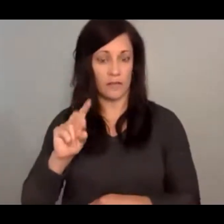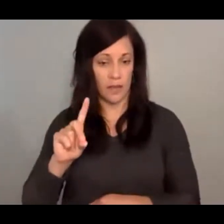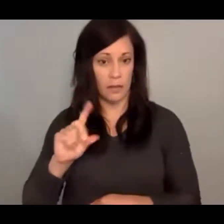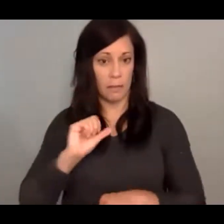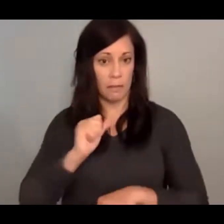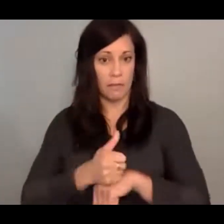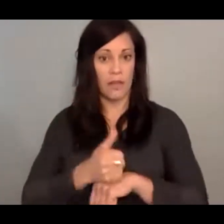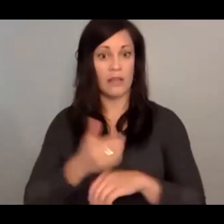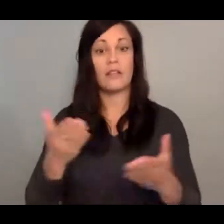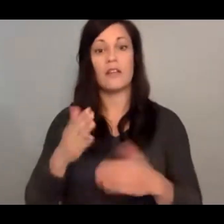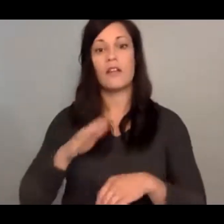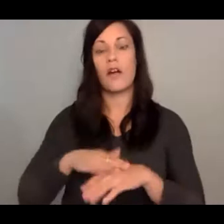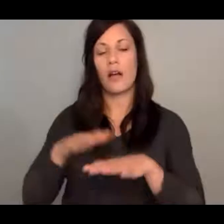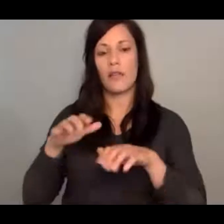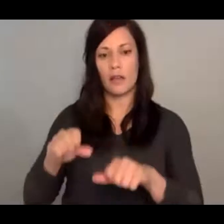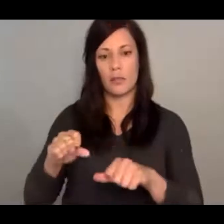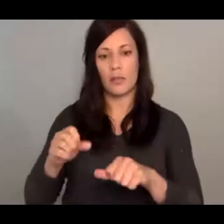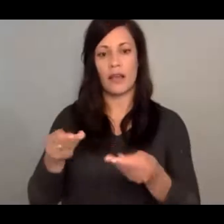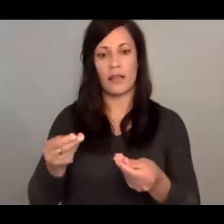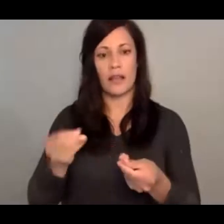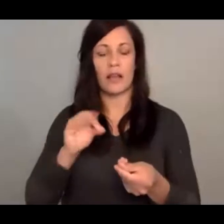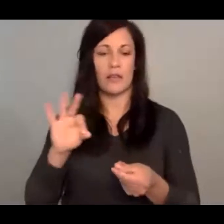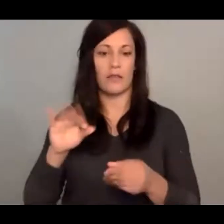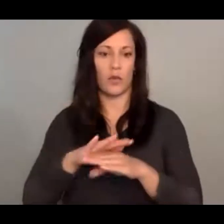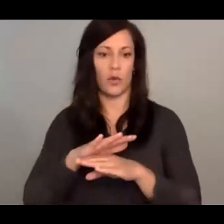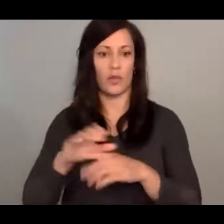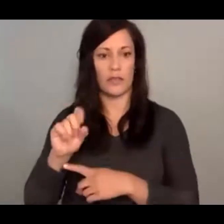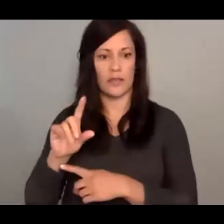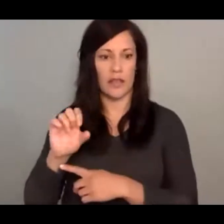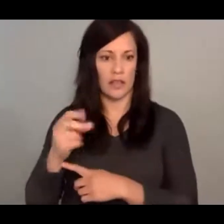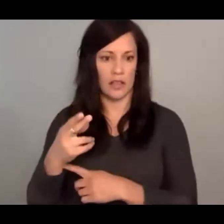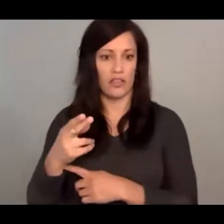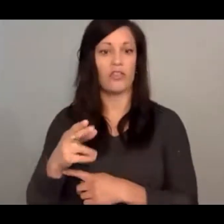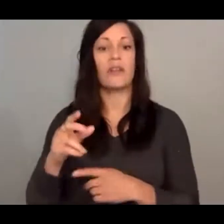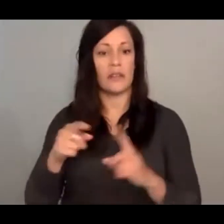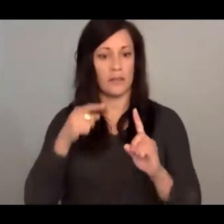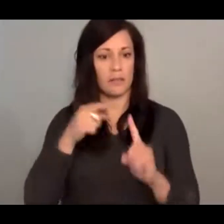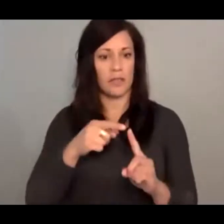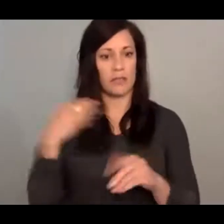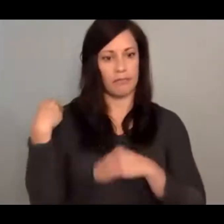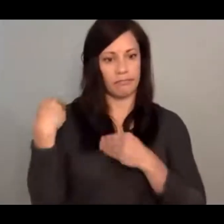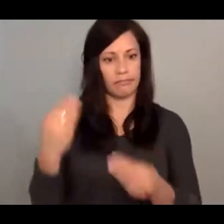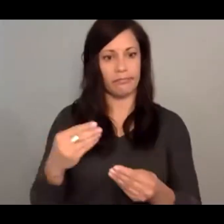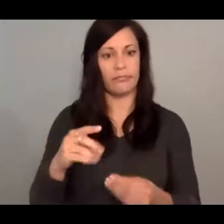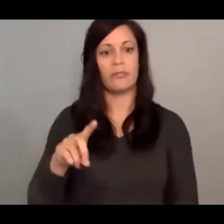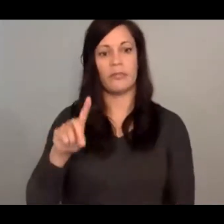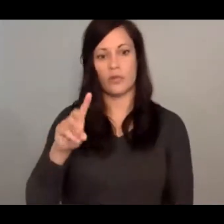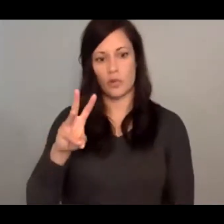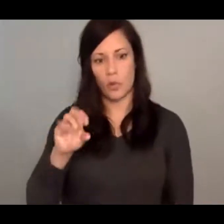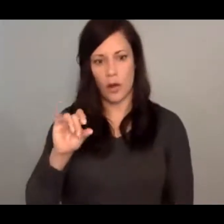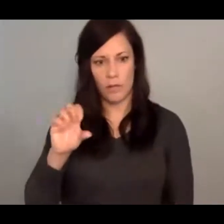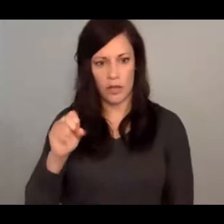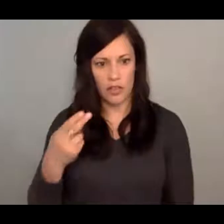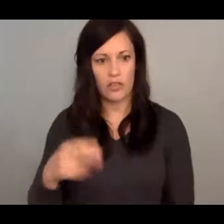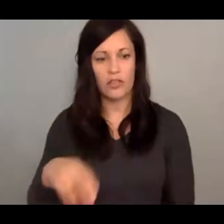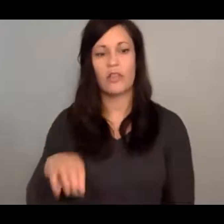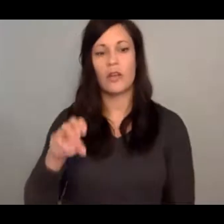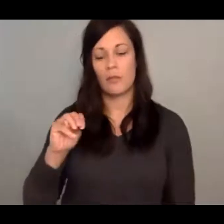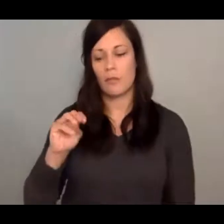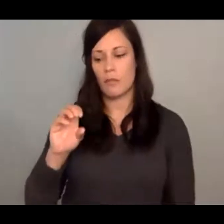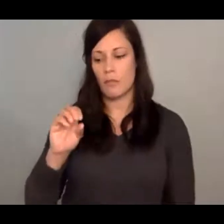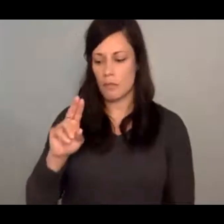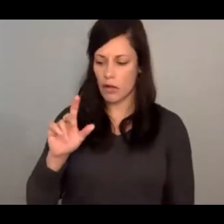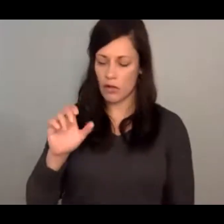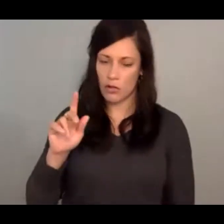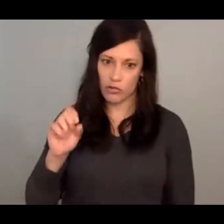lands of the Coast Salish people, specifically the ancestral land of the Duwamish, Stillaguamish, Muckleshoot, and Suquamish tribes, who have